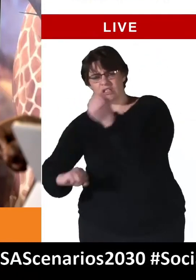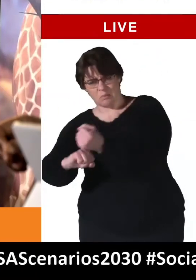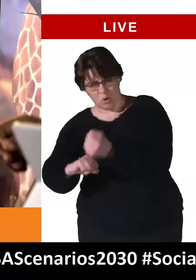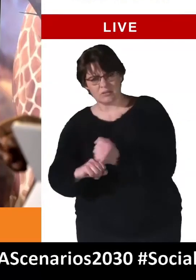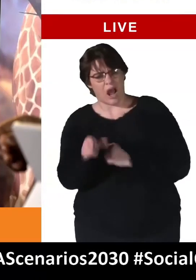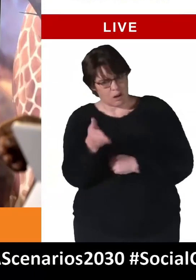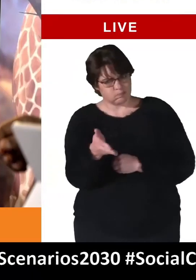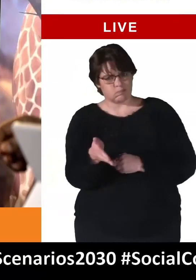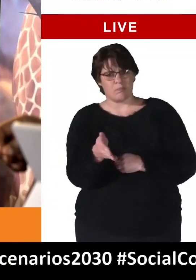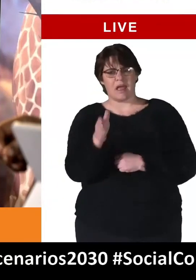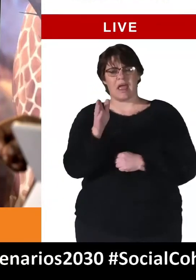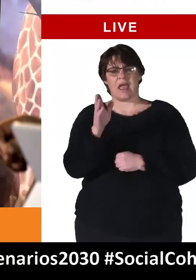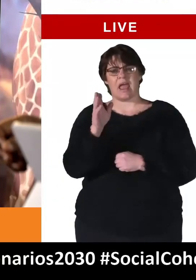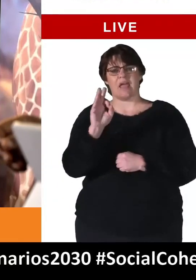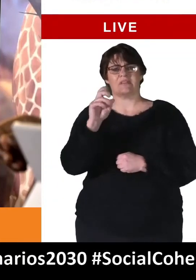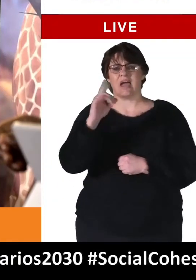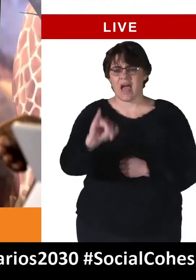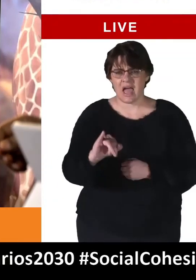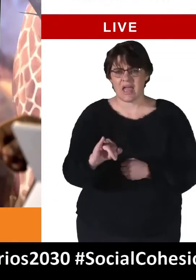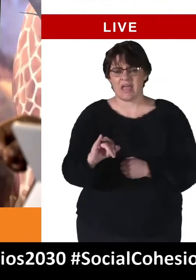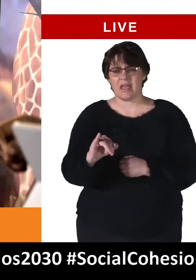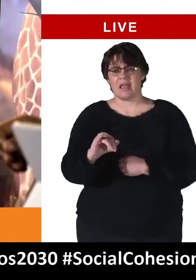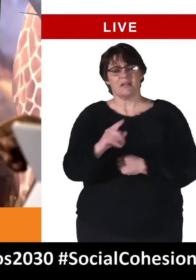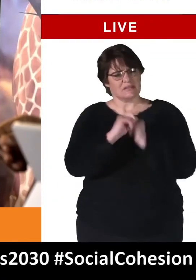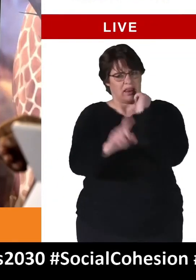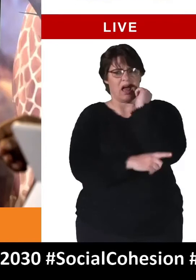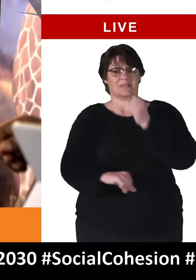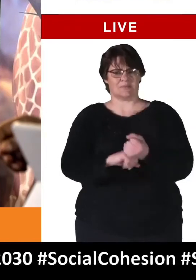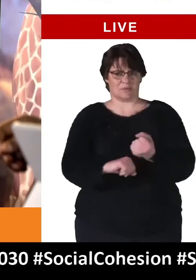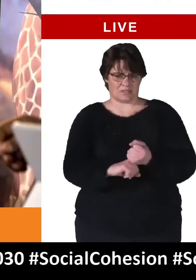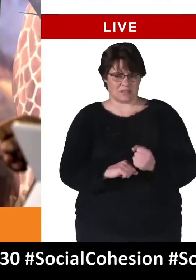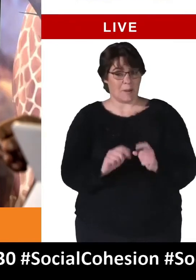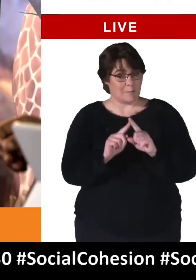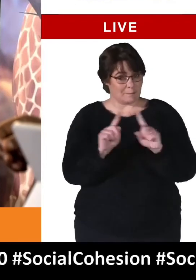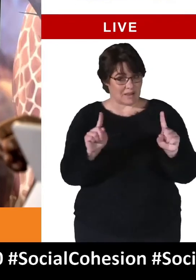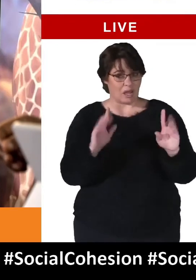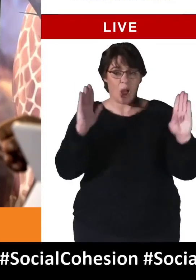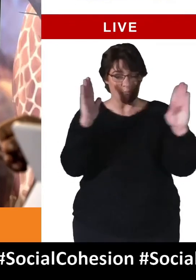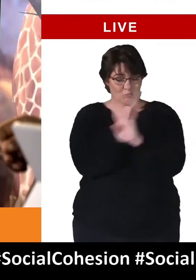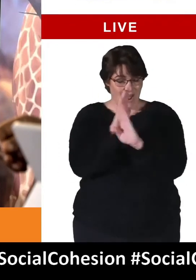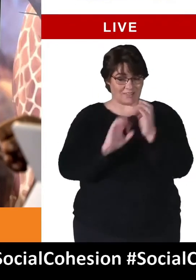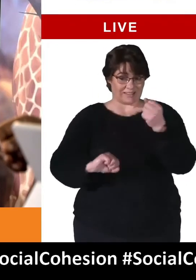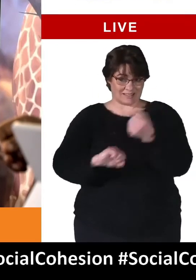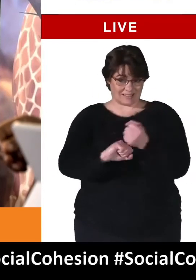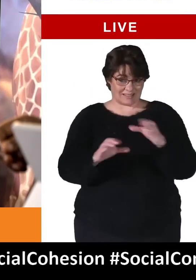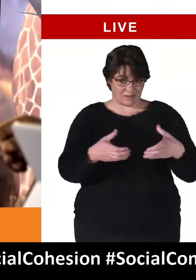at FDIs as the last support, but the private sector